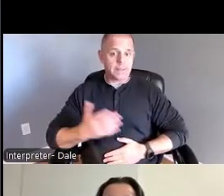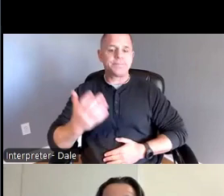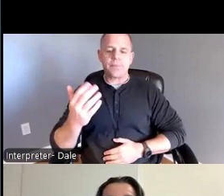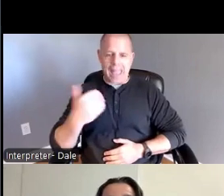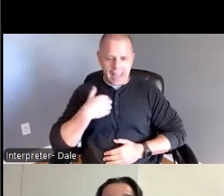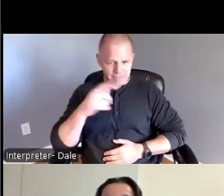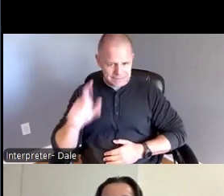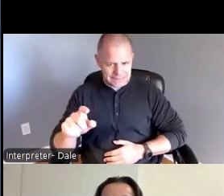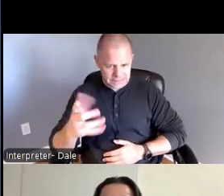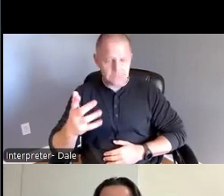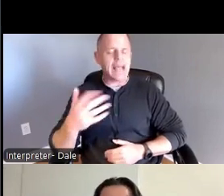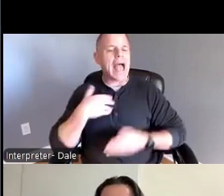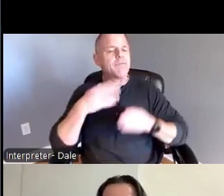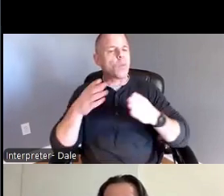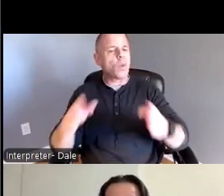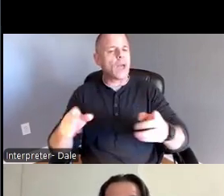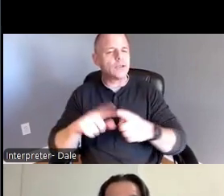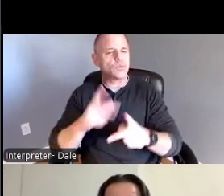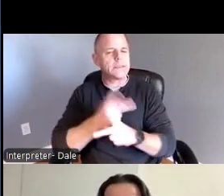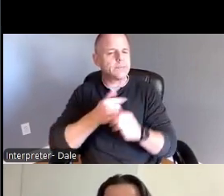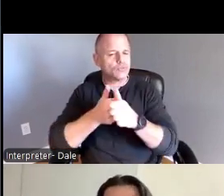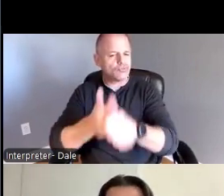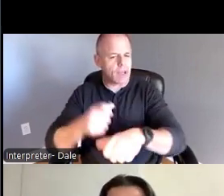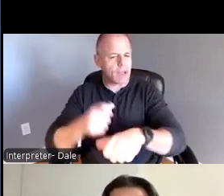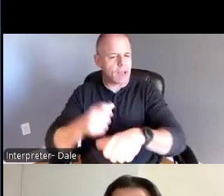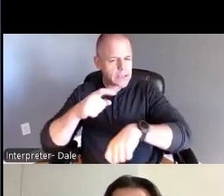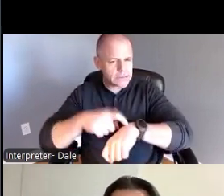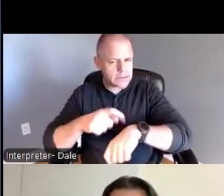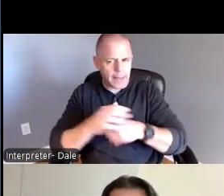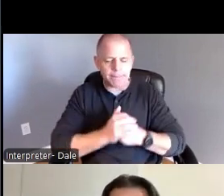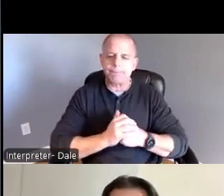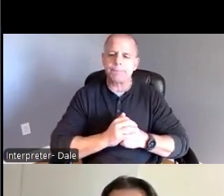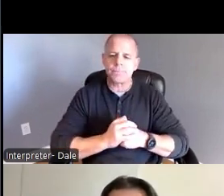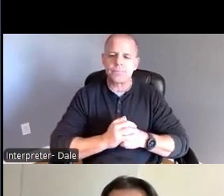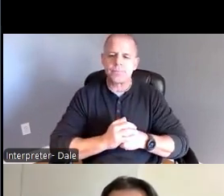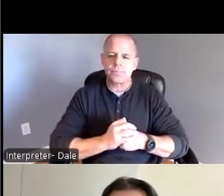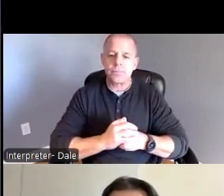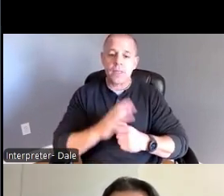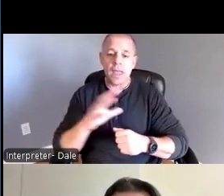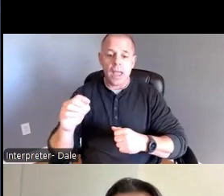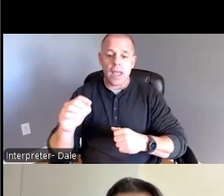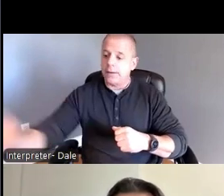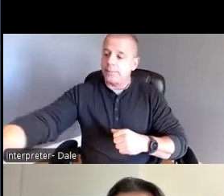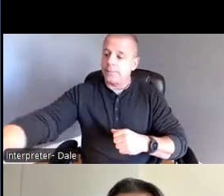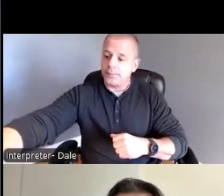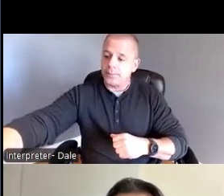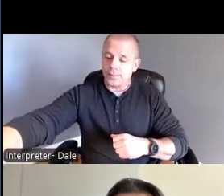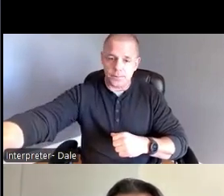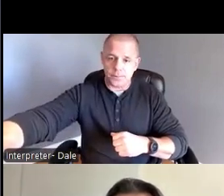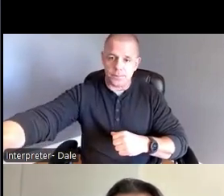to keep track of the time of the day, and they actually use that. Oops.